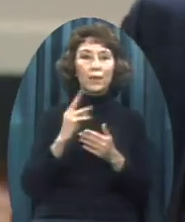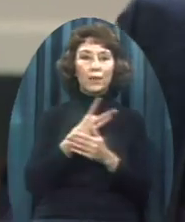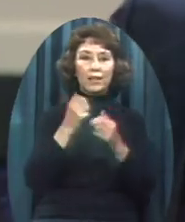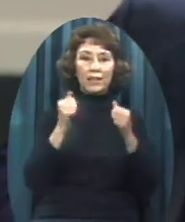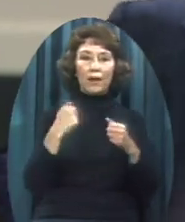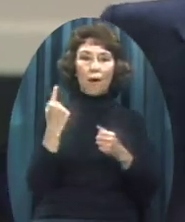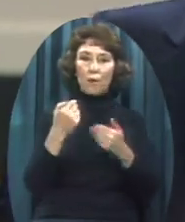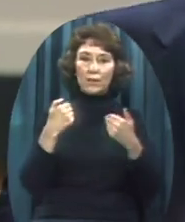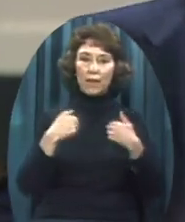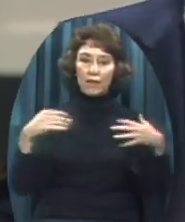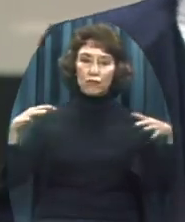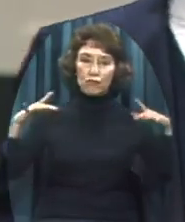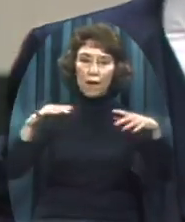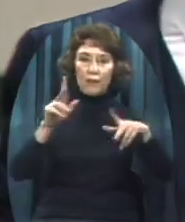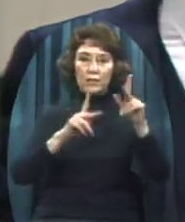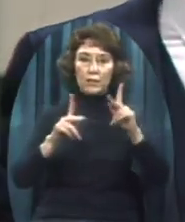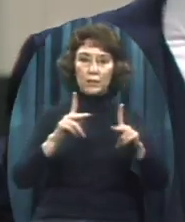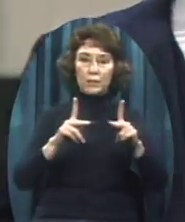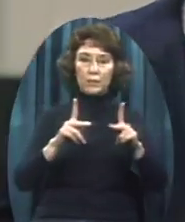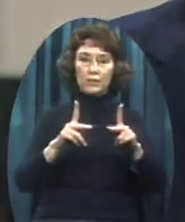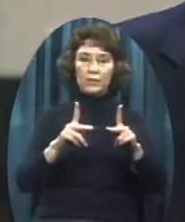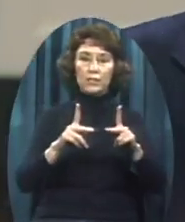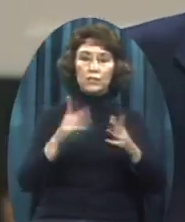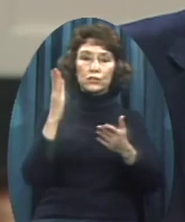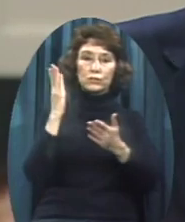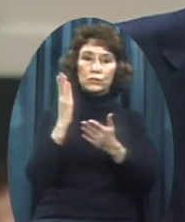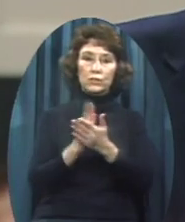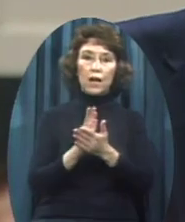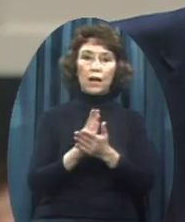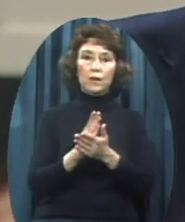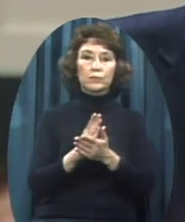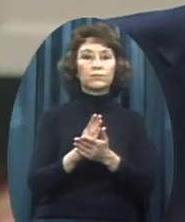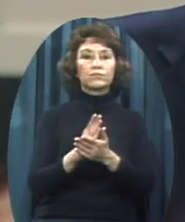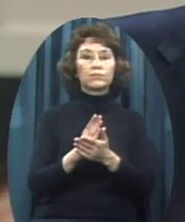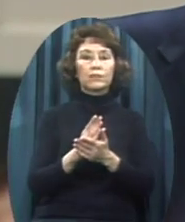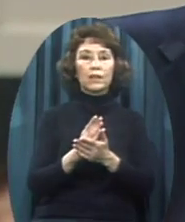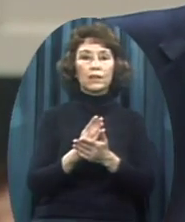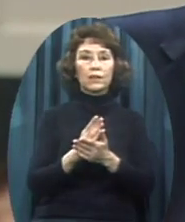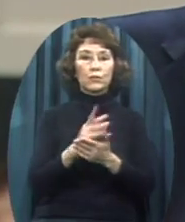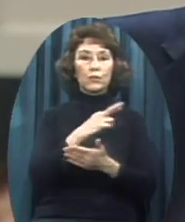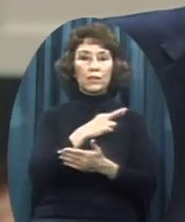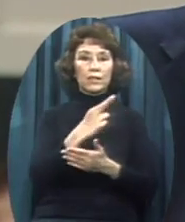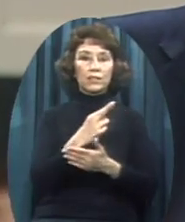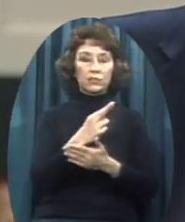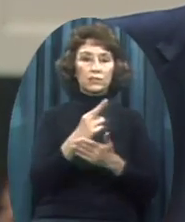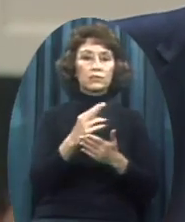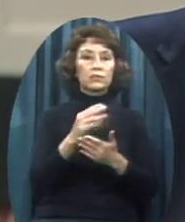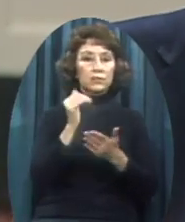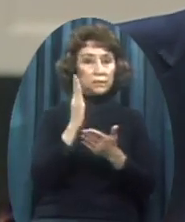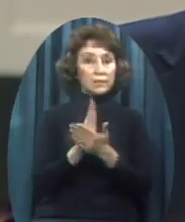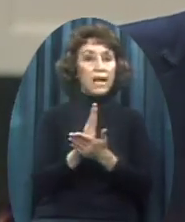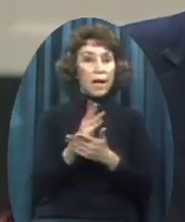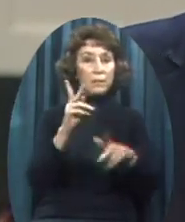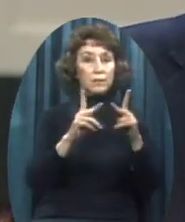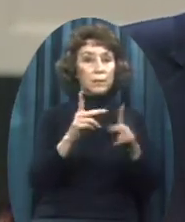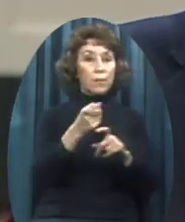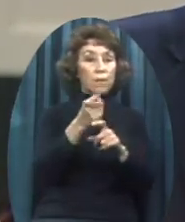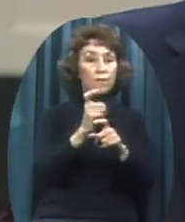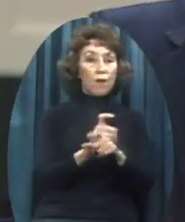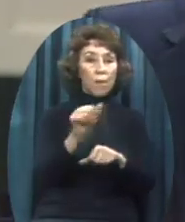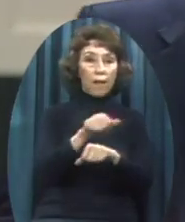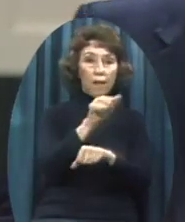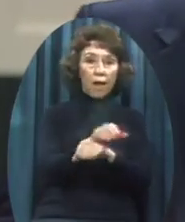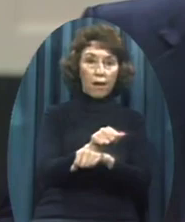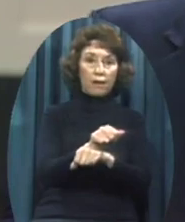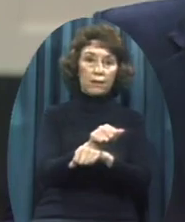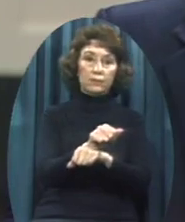to protest oppression of religious freedom in this country. We're not going to have it. Well, don't